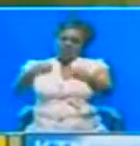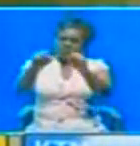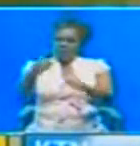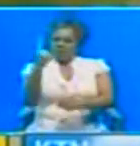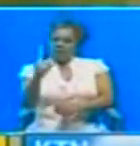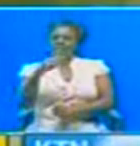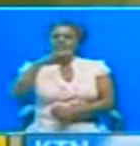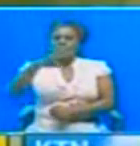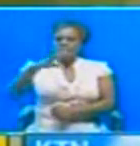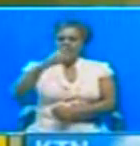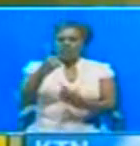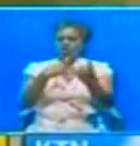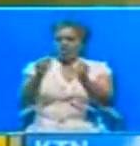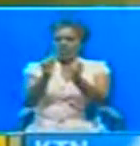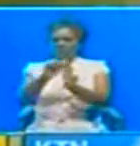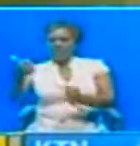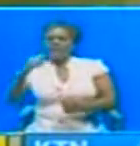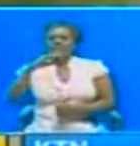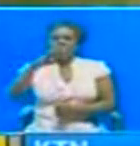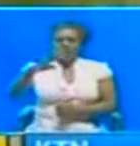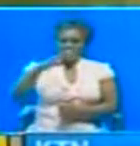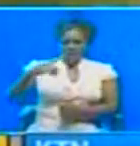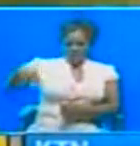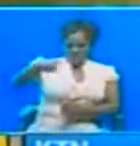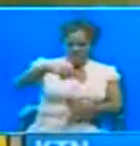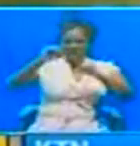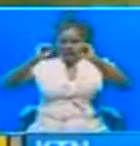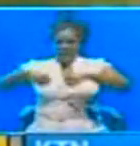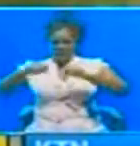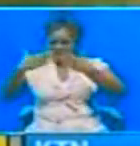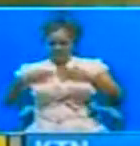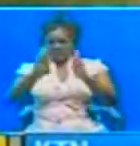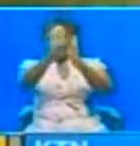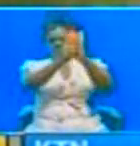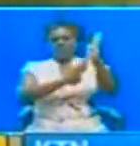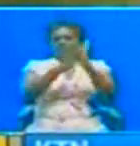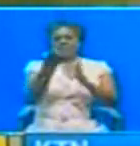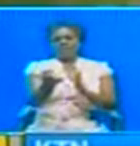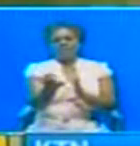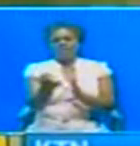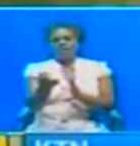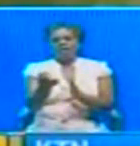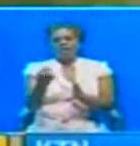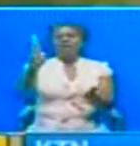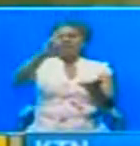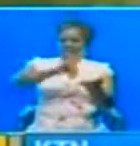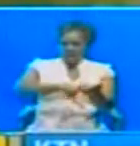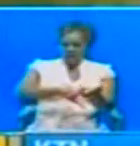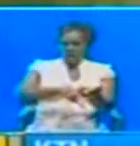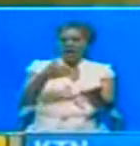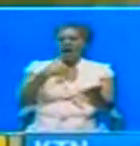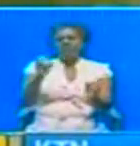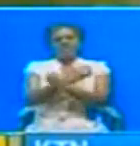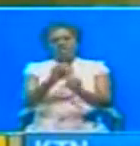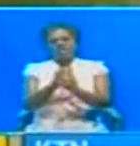one speaker talking to another speaker may say, we agree that that is not a bill that ought to be here. And there is no record of that, and there need